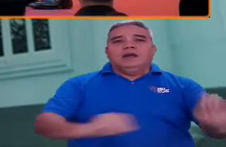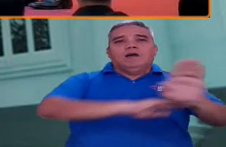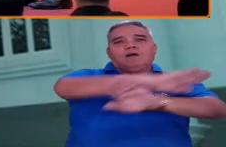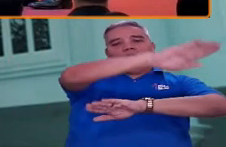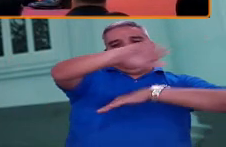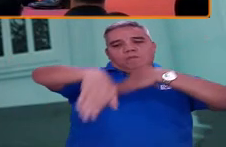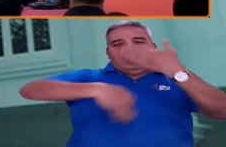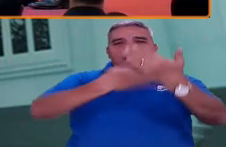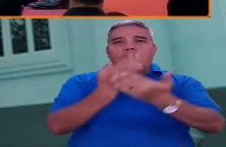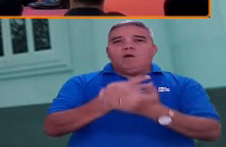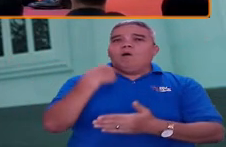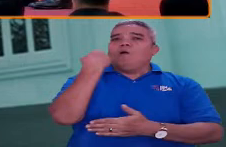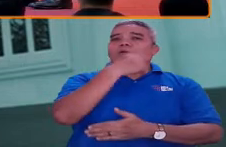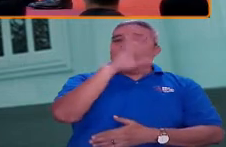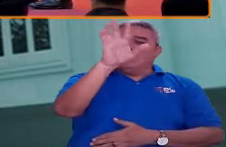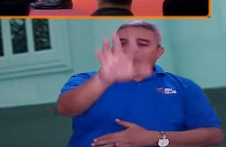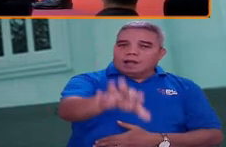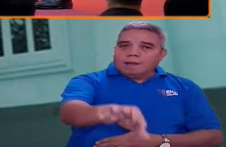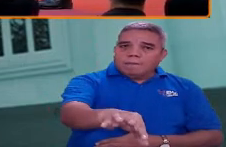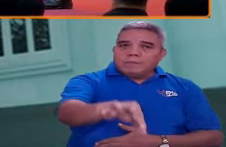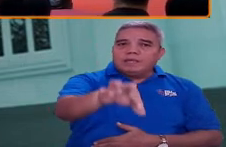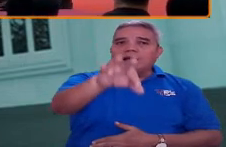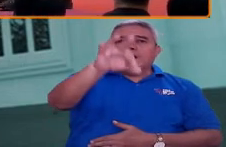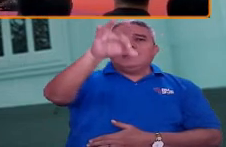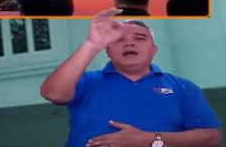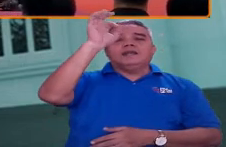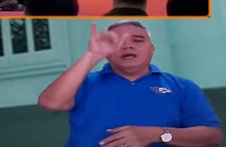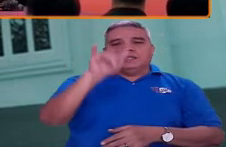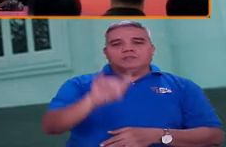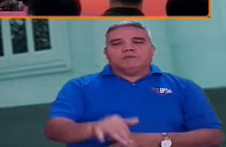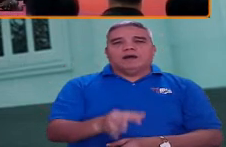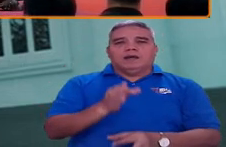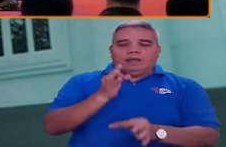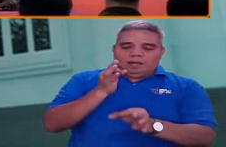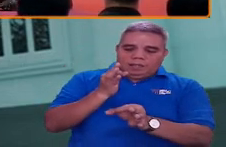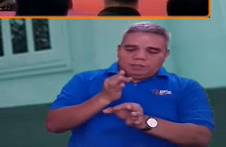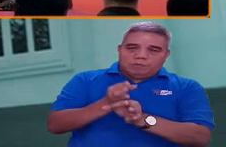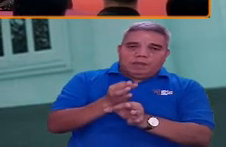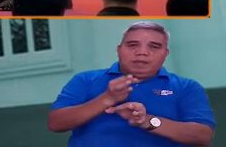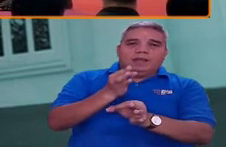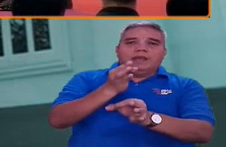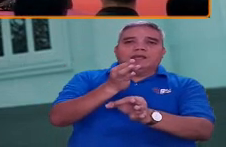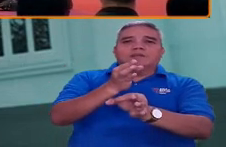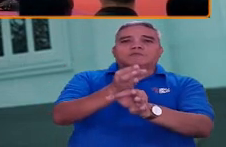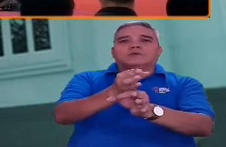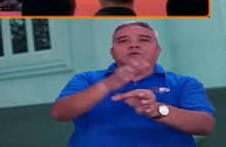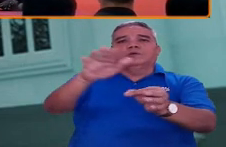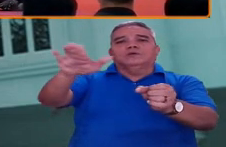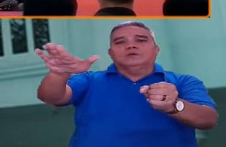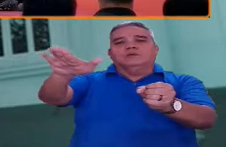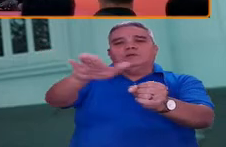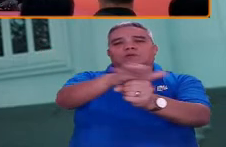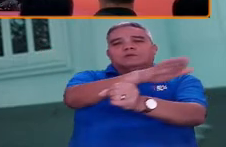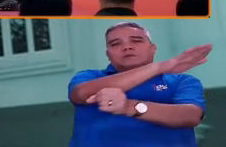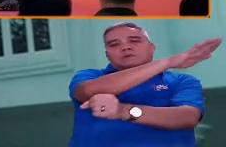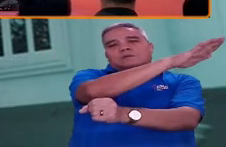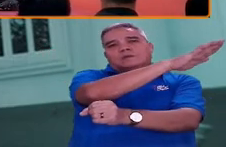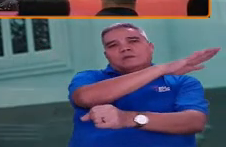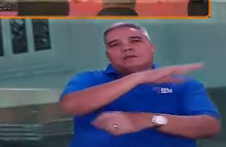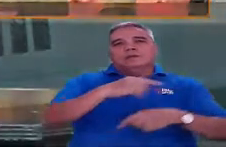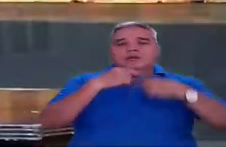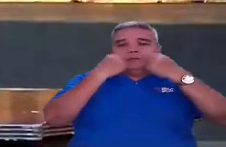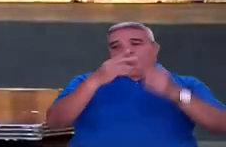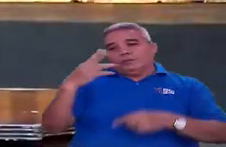obey. Oh, may all who come behind us find us faithful. Tell the